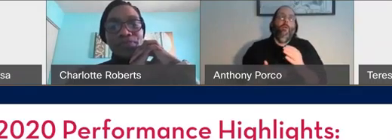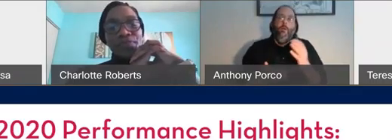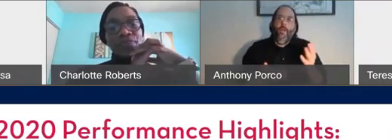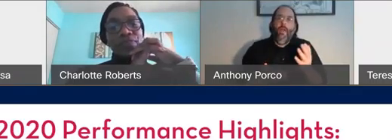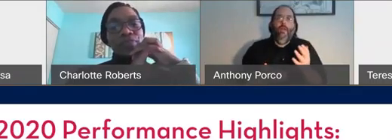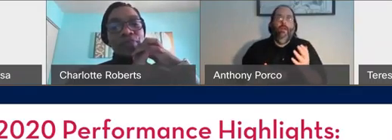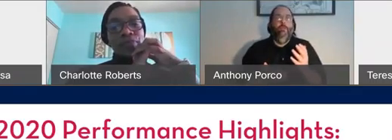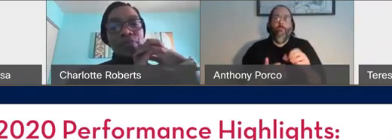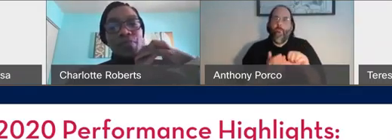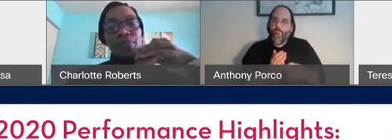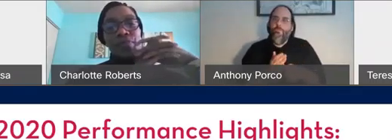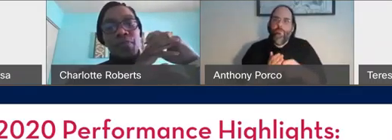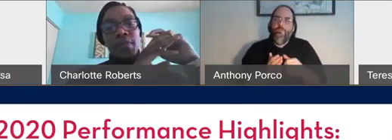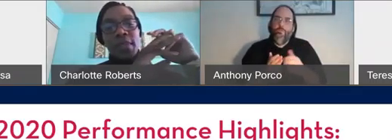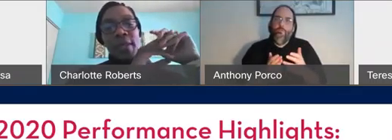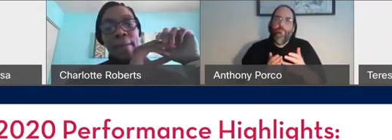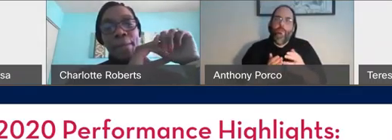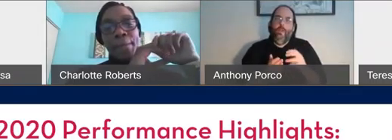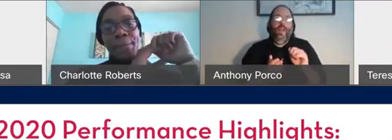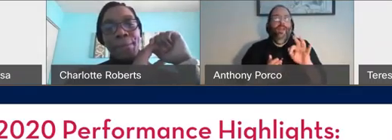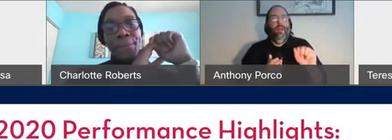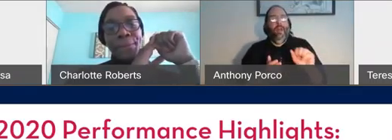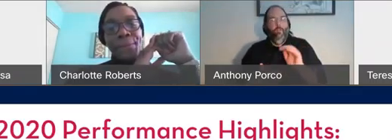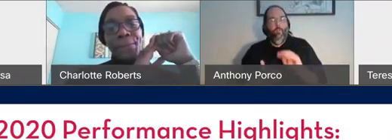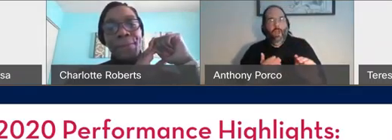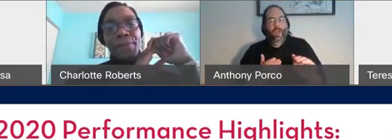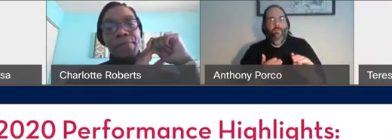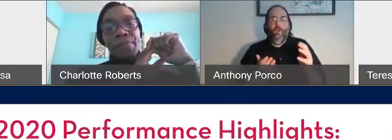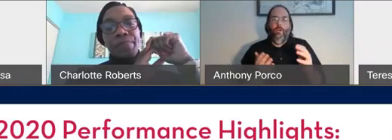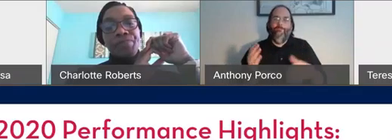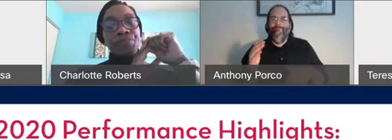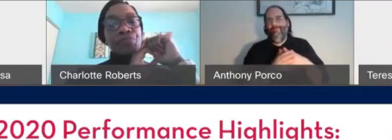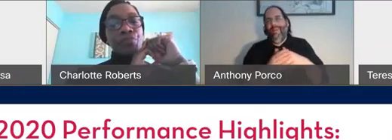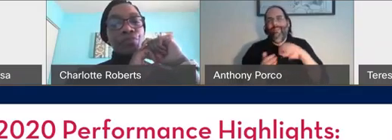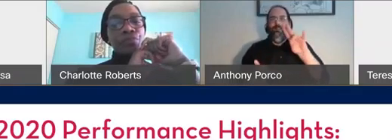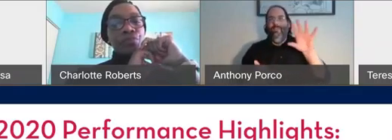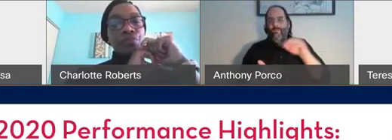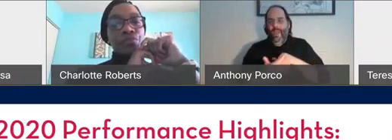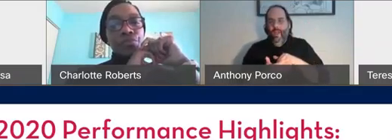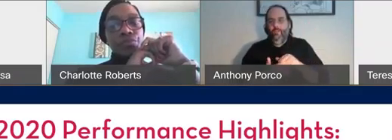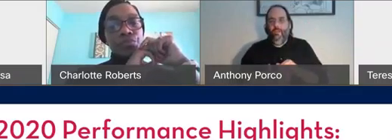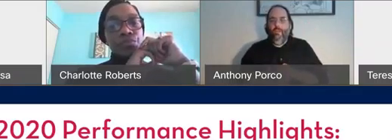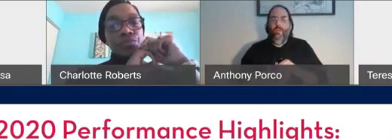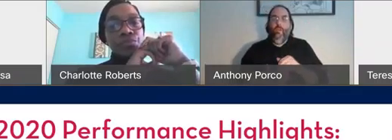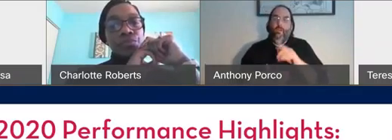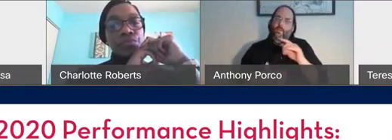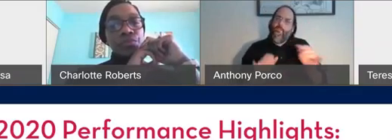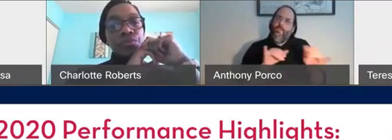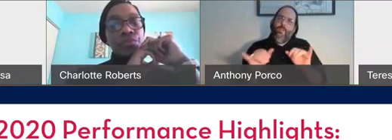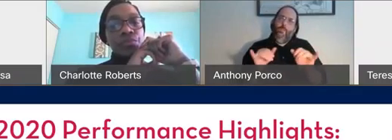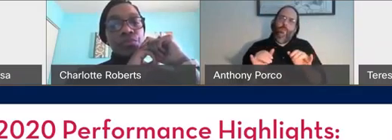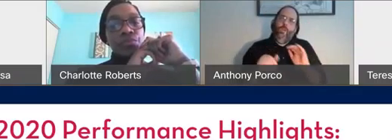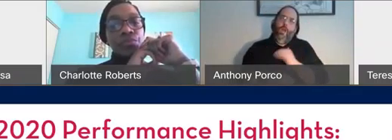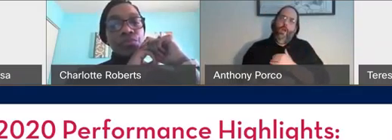just highlights of the IFS waiver. It's capped at 75,000, very similar to